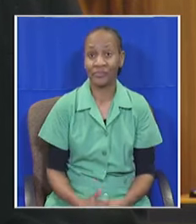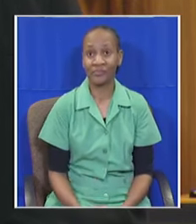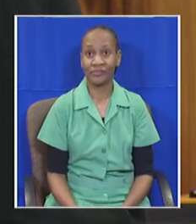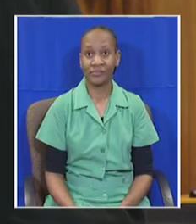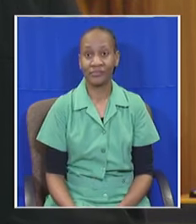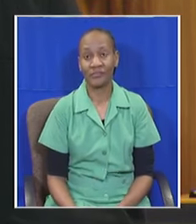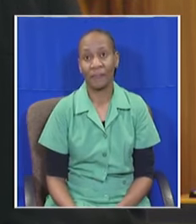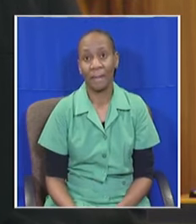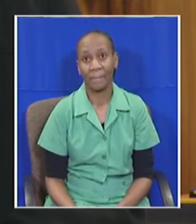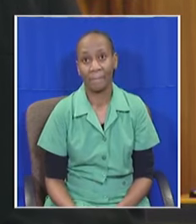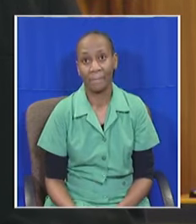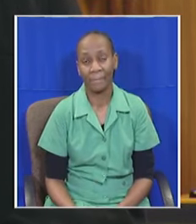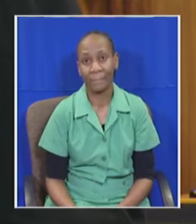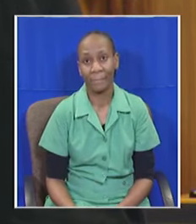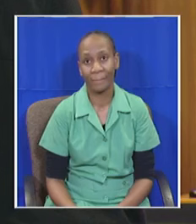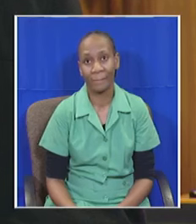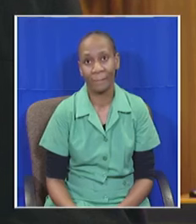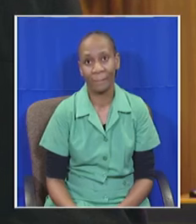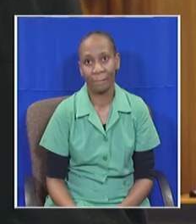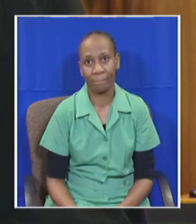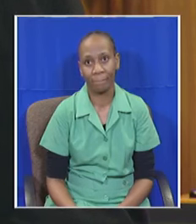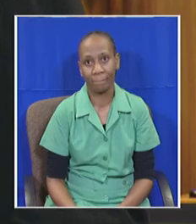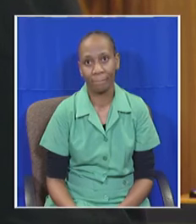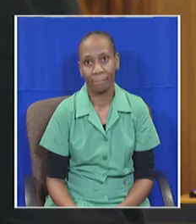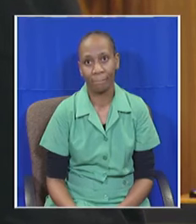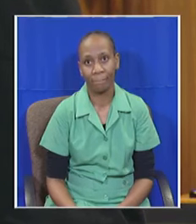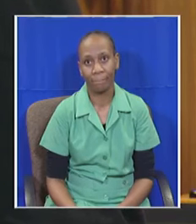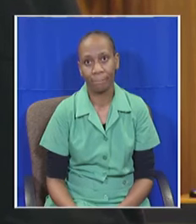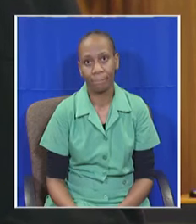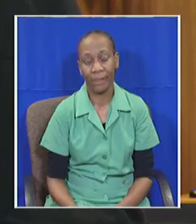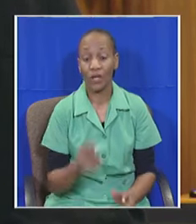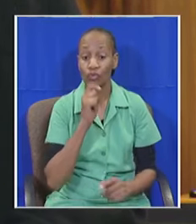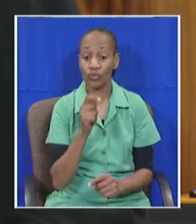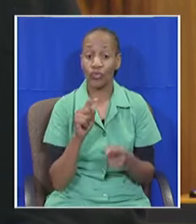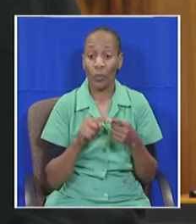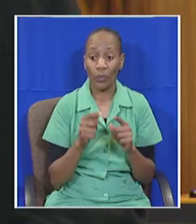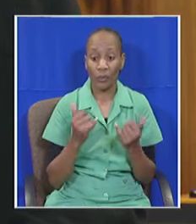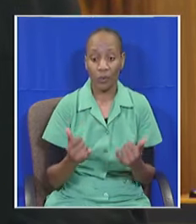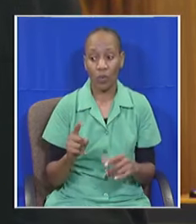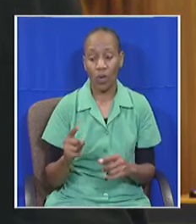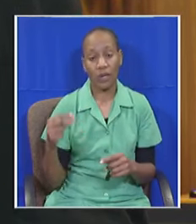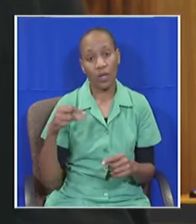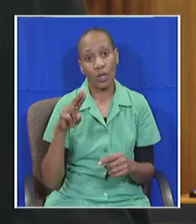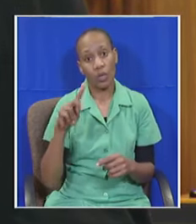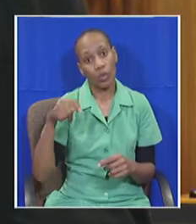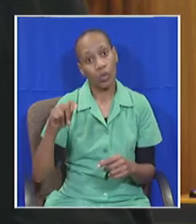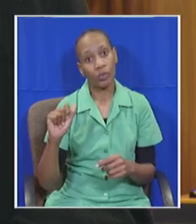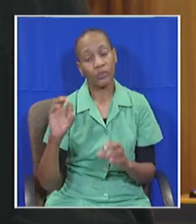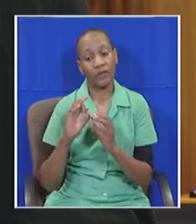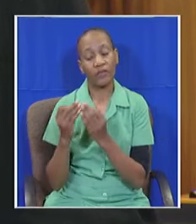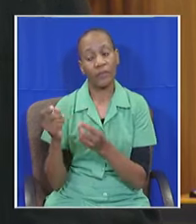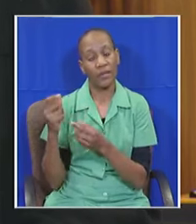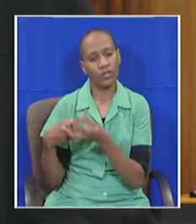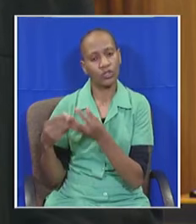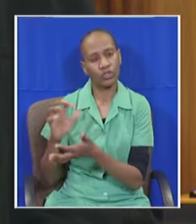his private capacity and that he had paid for it personally. The fact of the matter, as revealed in the Gupta leaks emails, is that the trip was